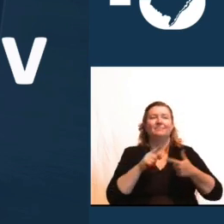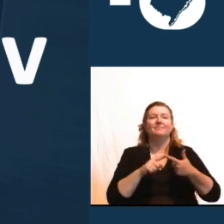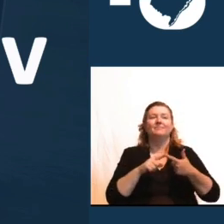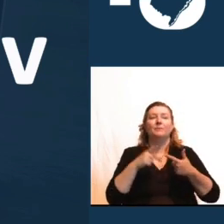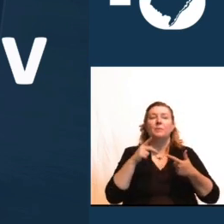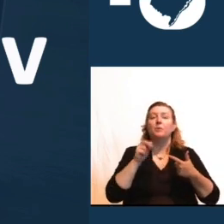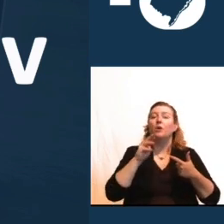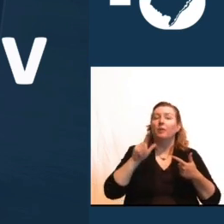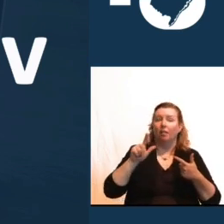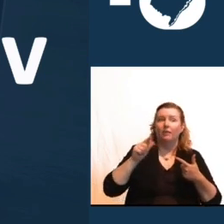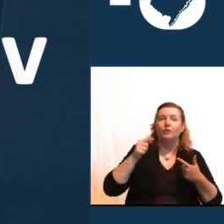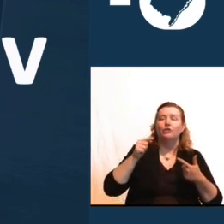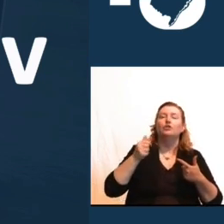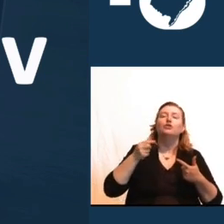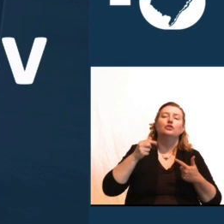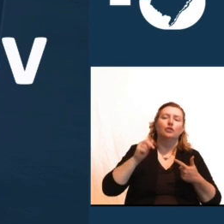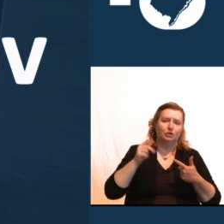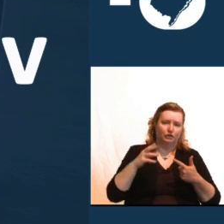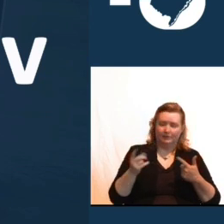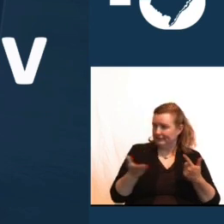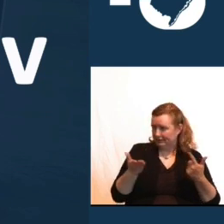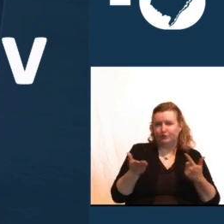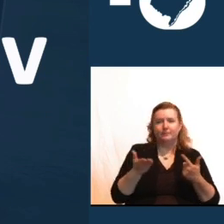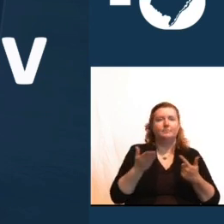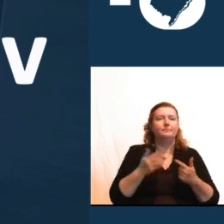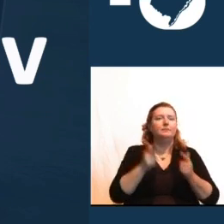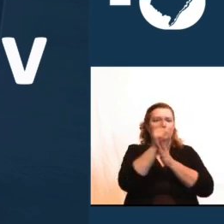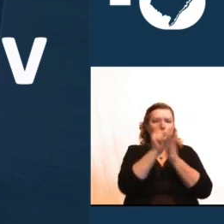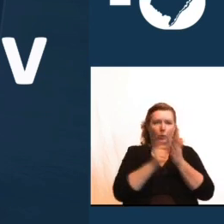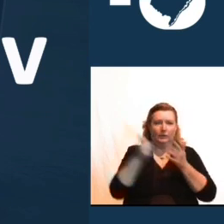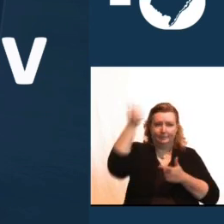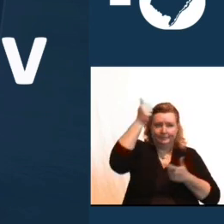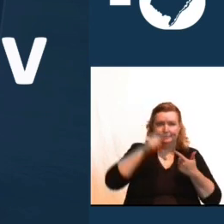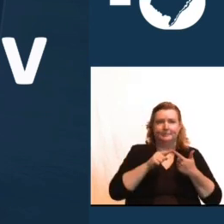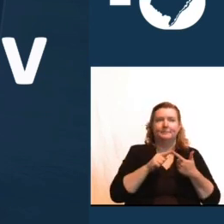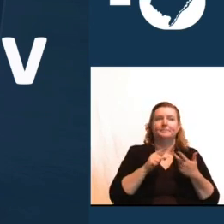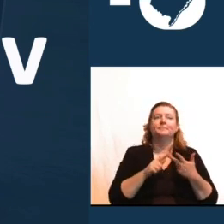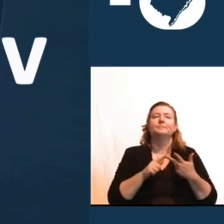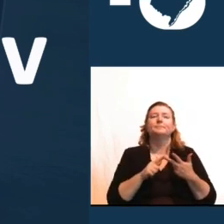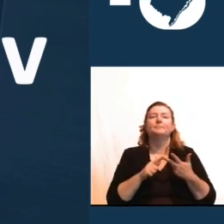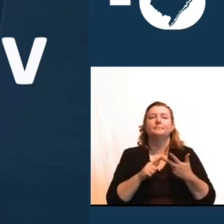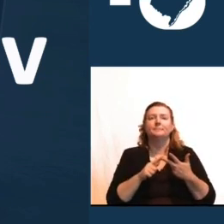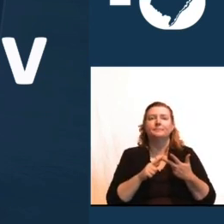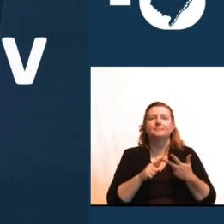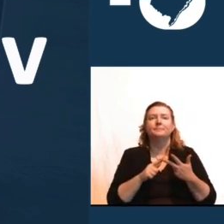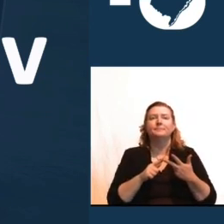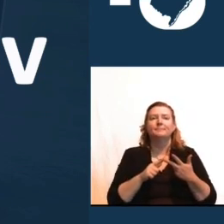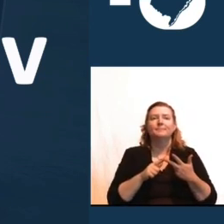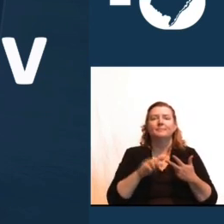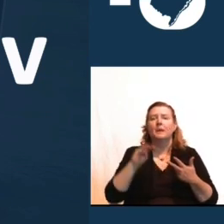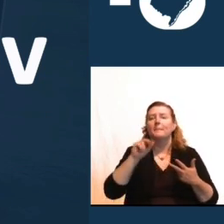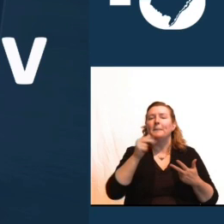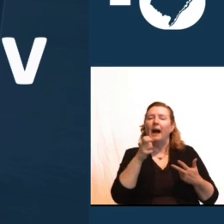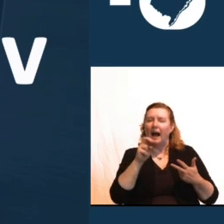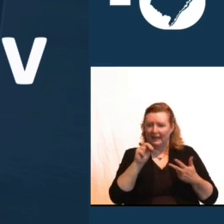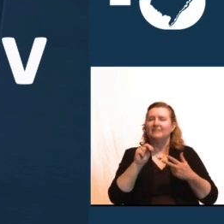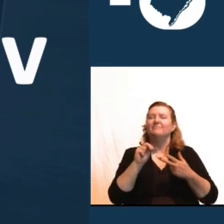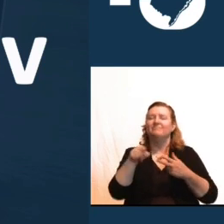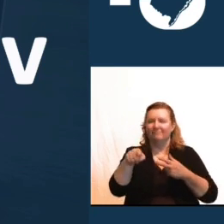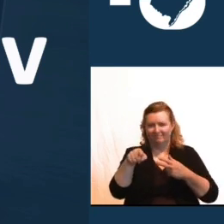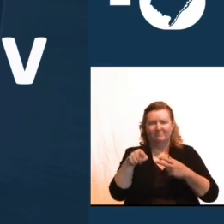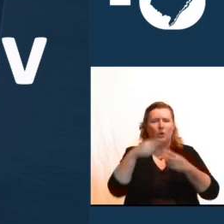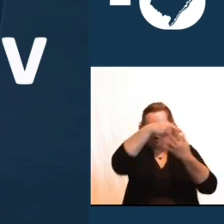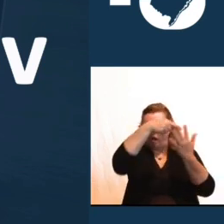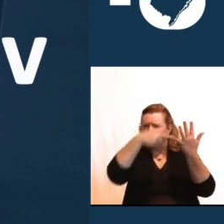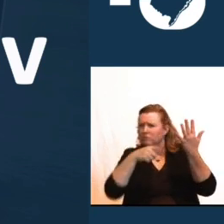us. We have the whole band together for what we hope is a final encore. Today marks